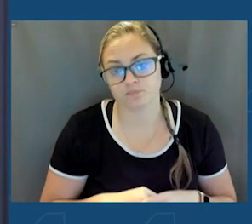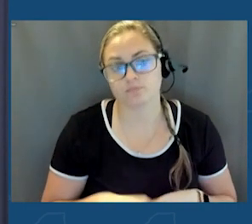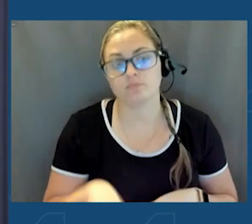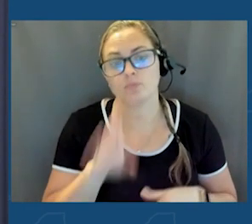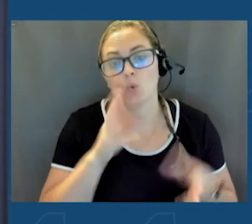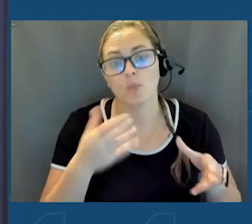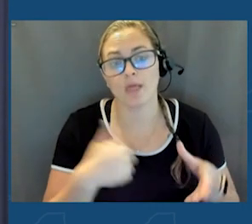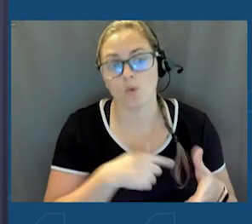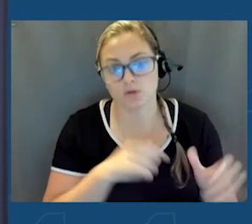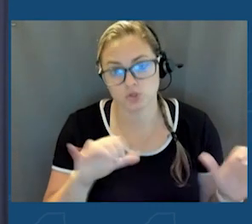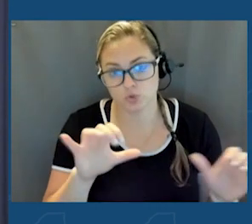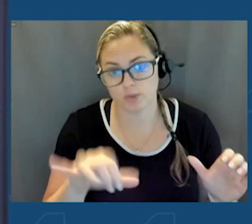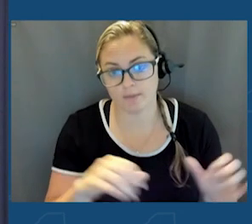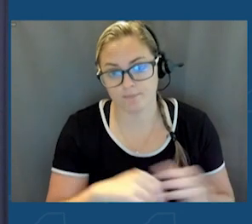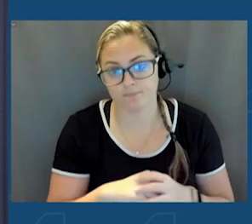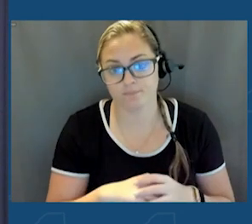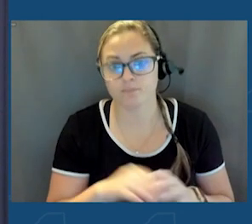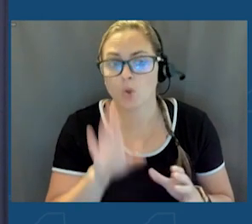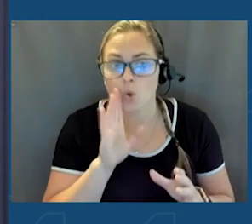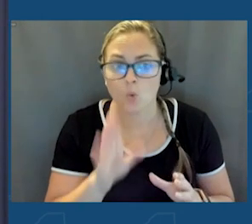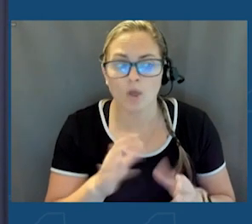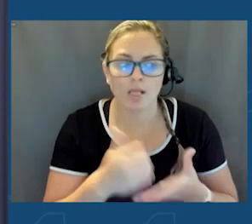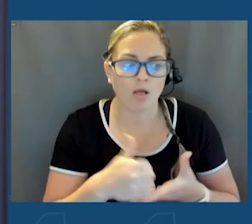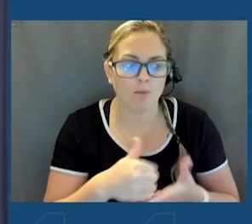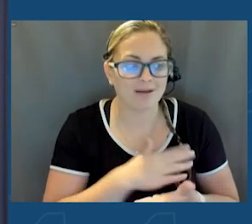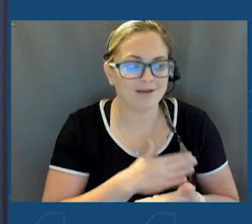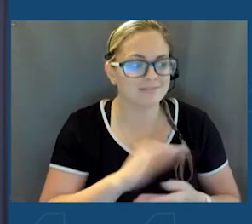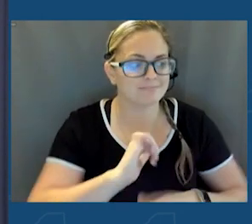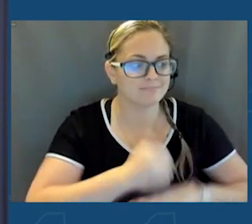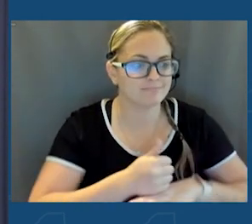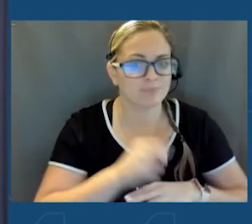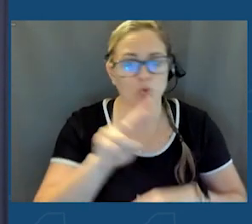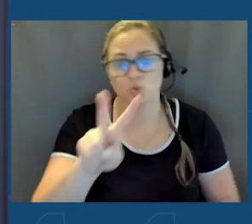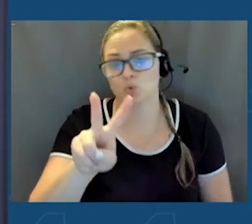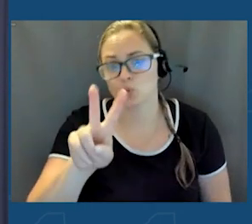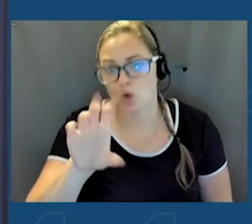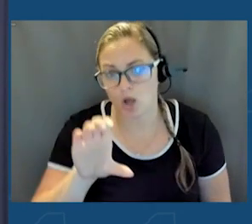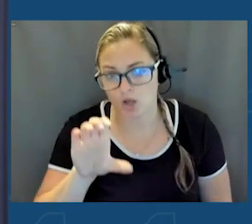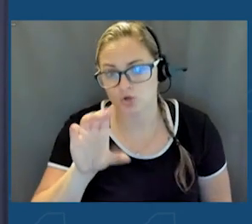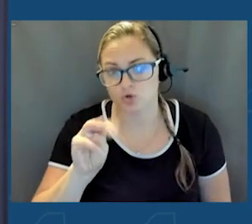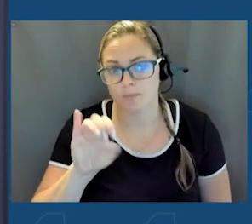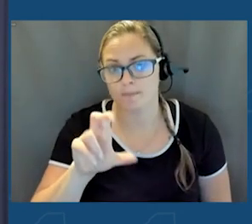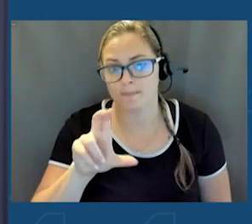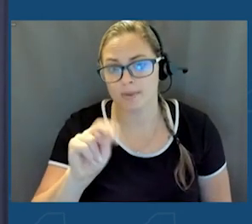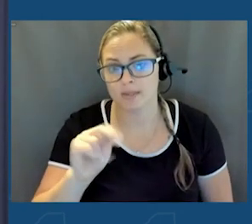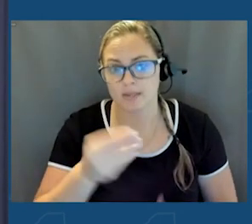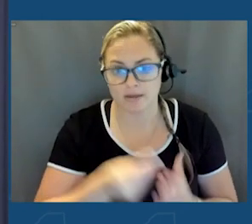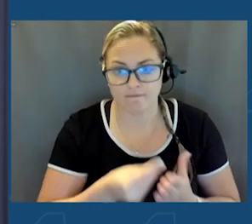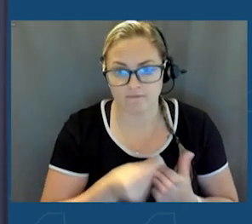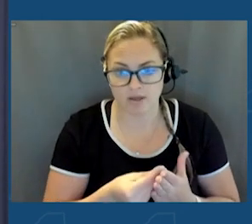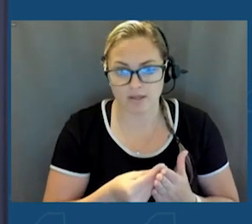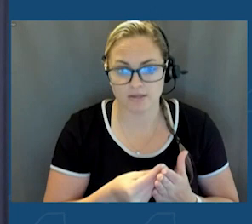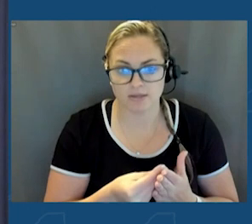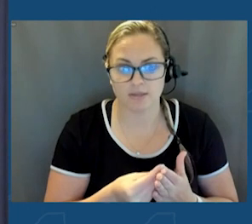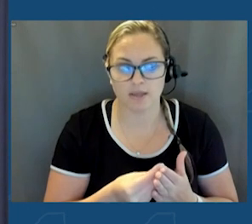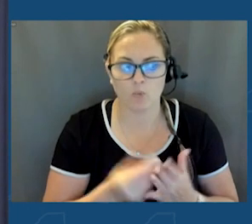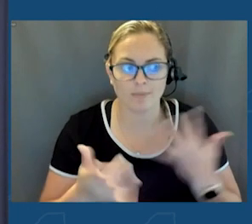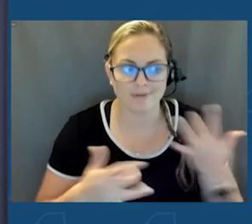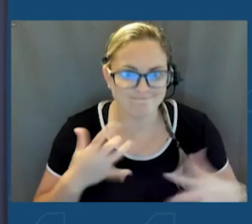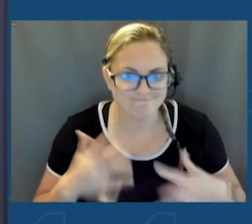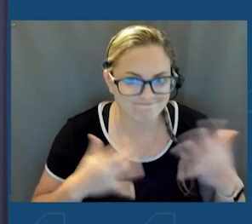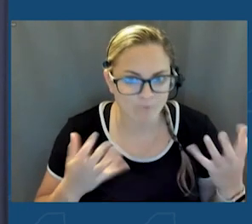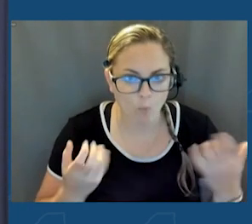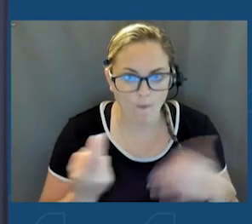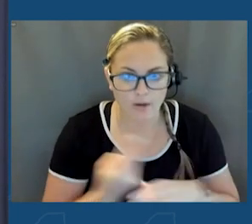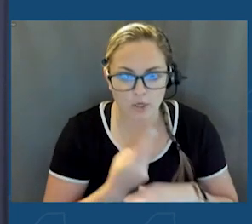us to do so. And it's going to help us unlock $200 million in funds that we have been eager to